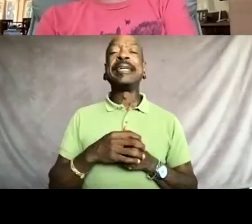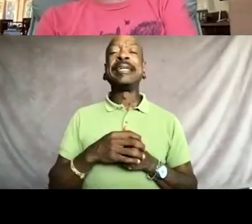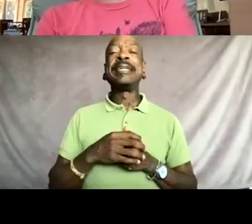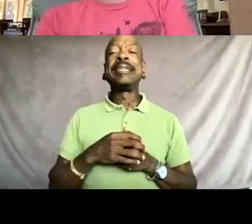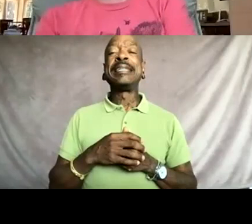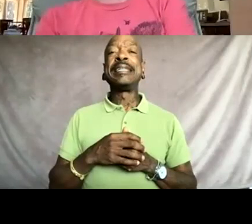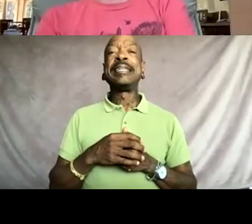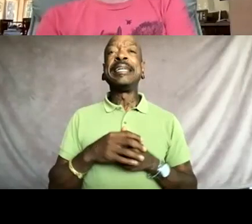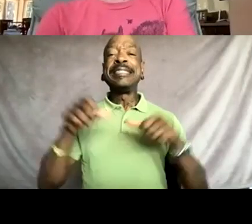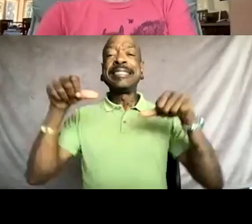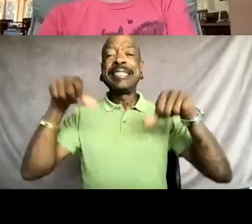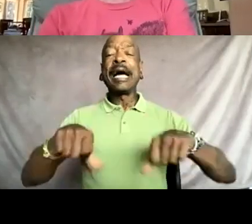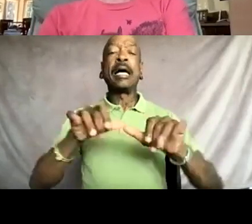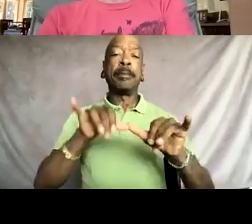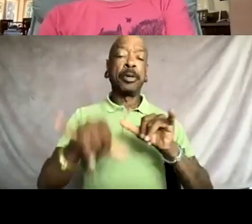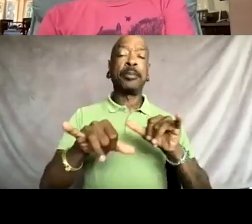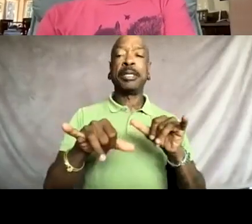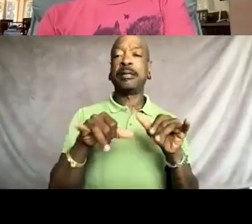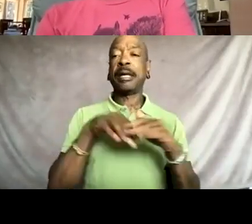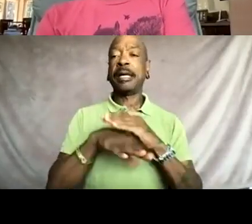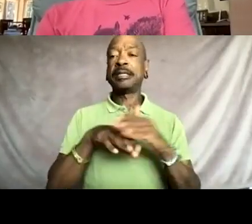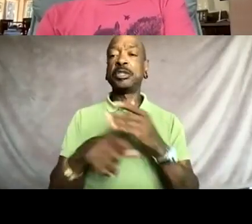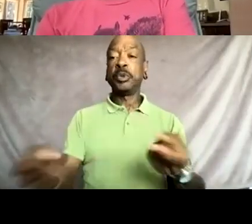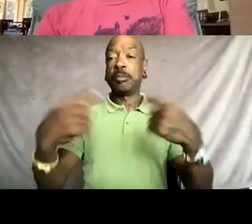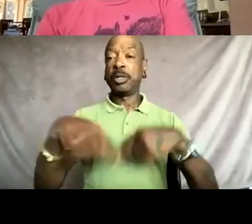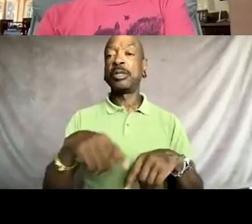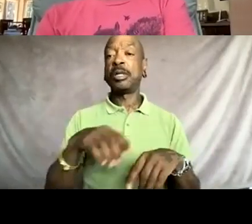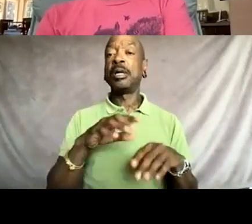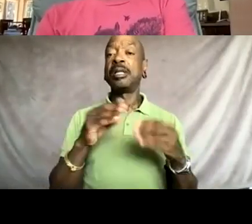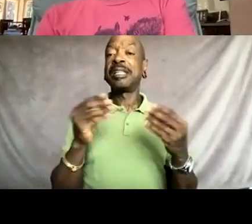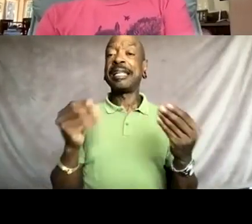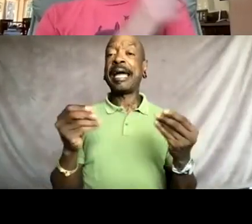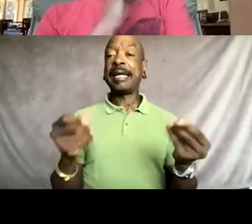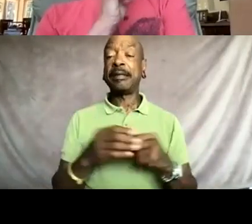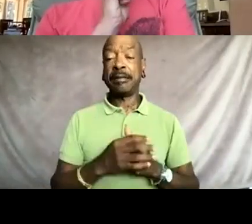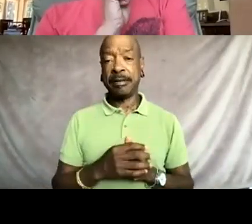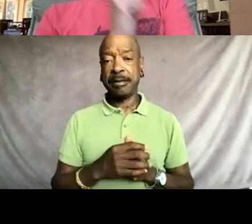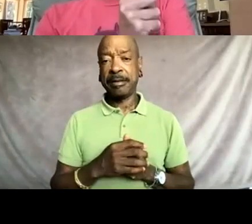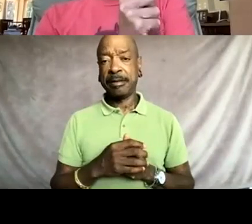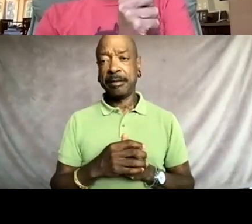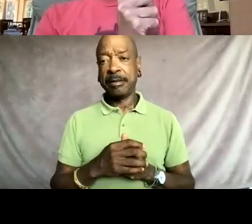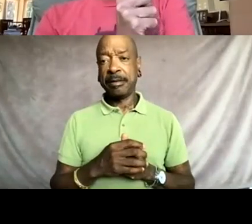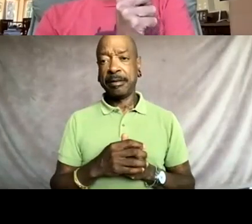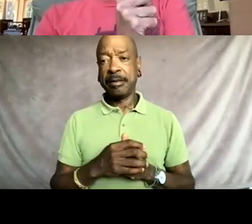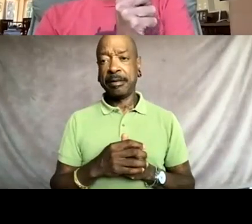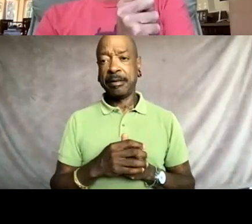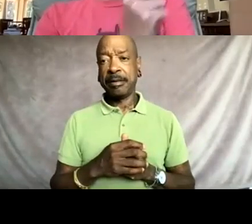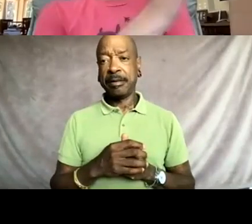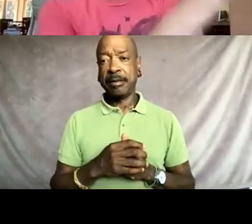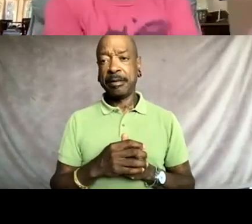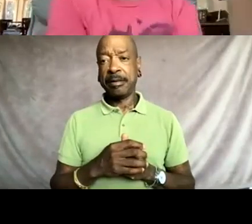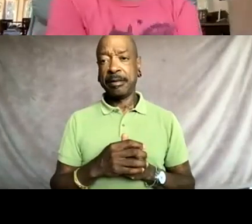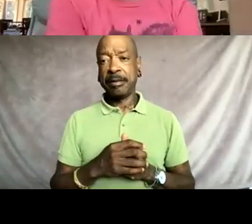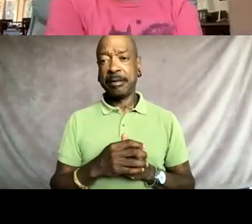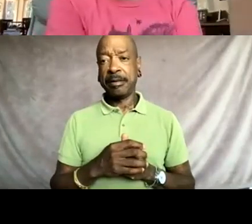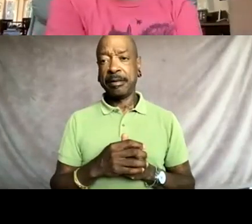and use it for ceremony. Then a question is, will that right transfer even if the